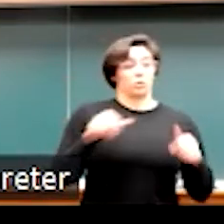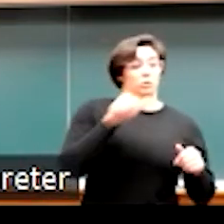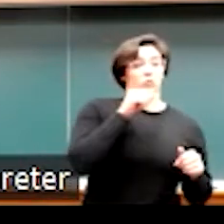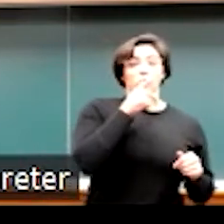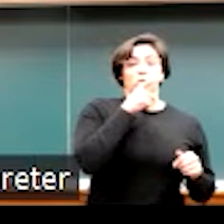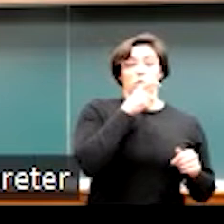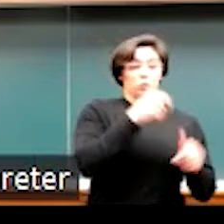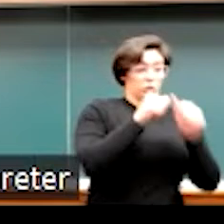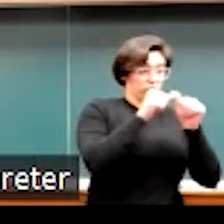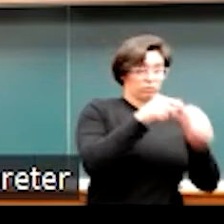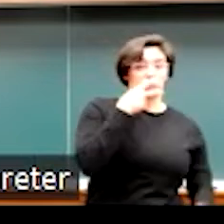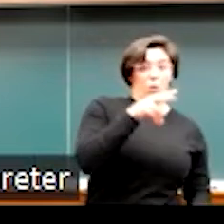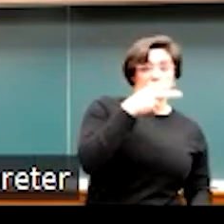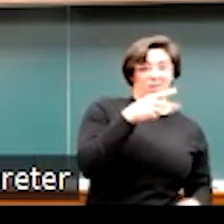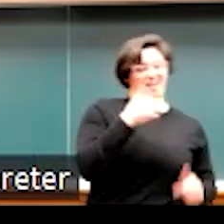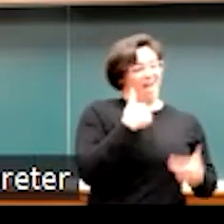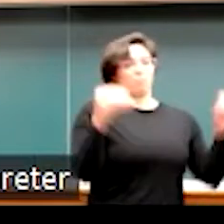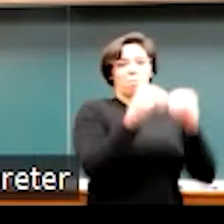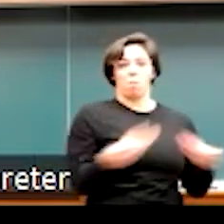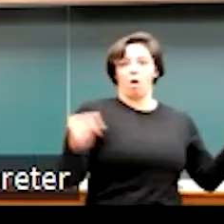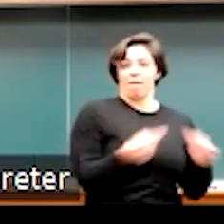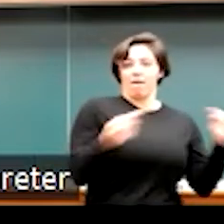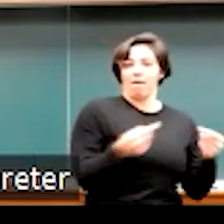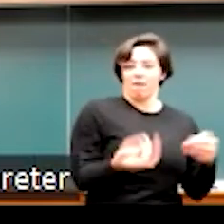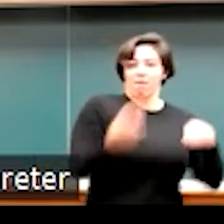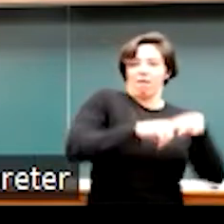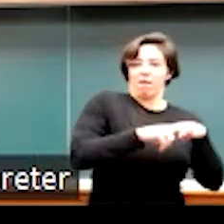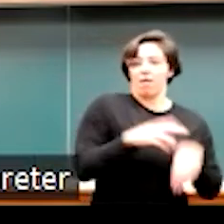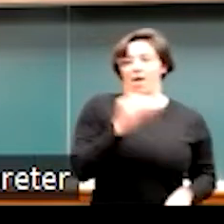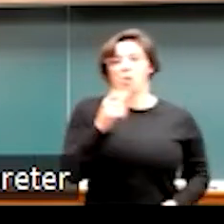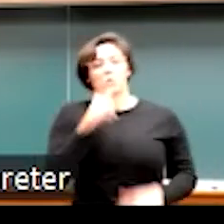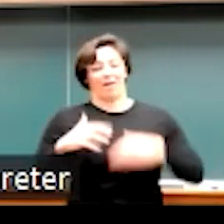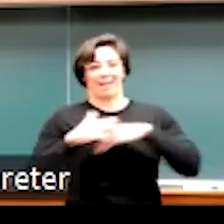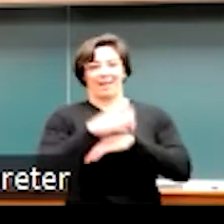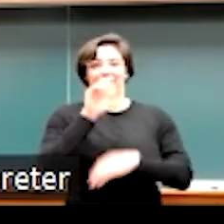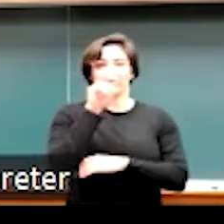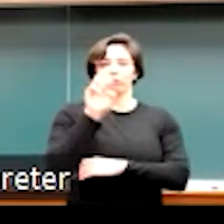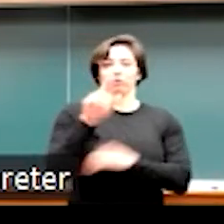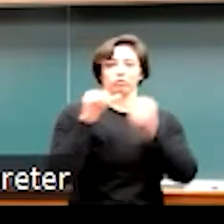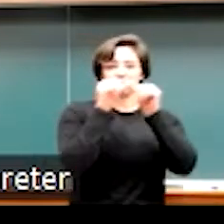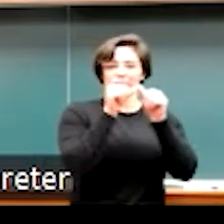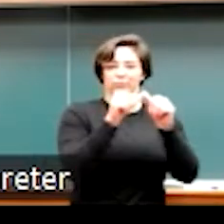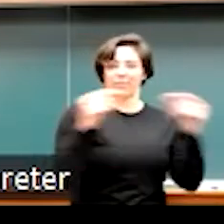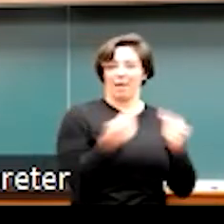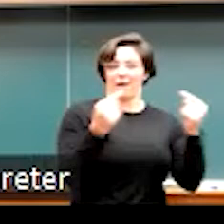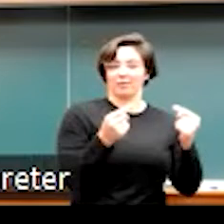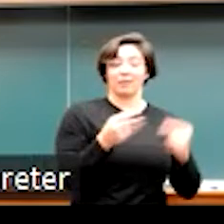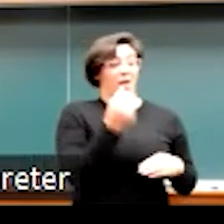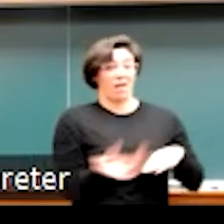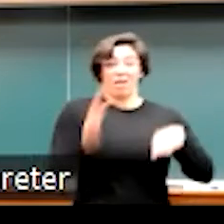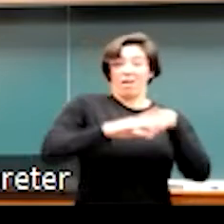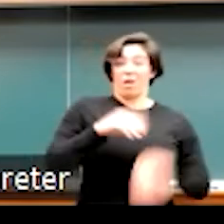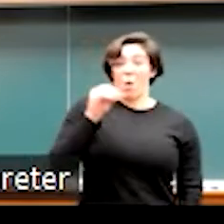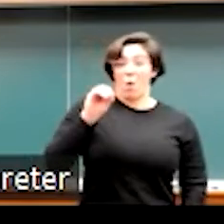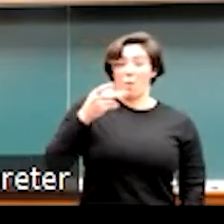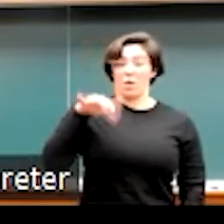They report more impairment from their pain. And we've also observed this among individuals with cancer-related pain. They also use more opioid